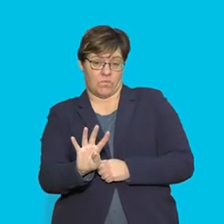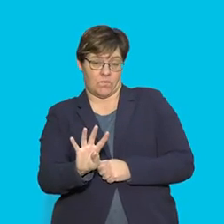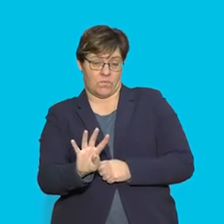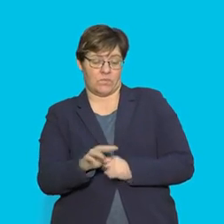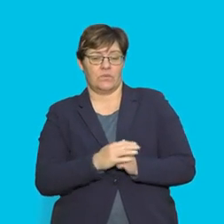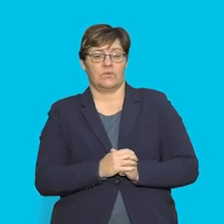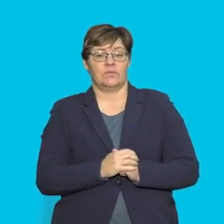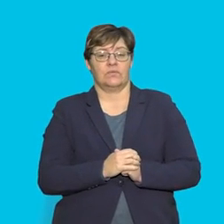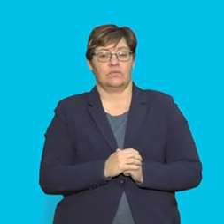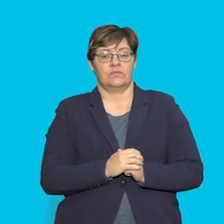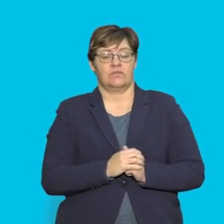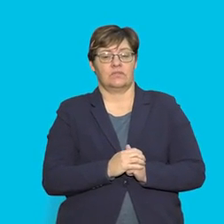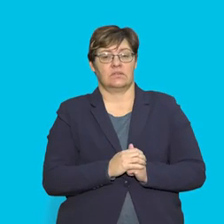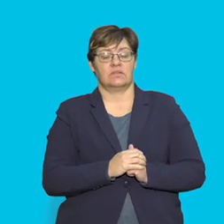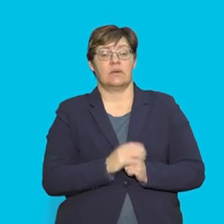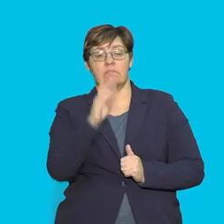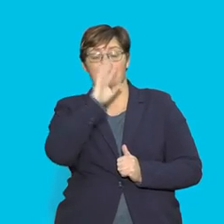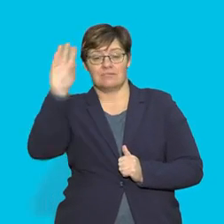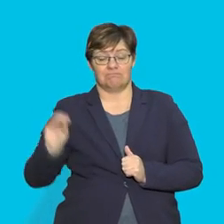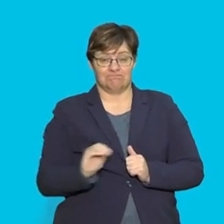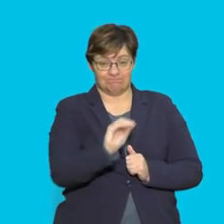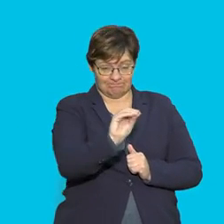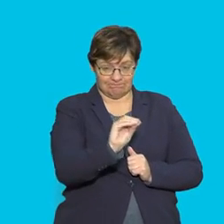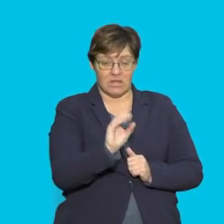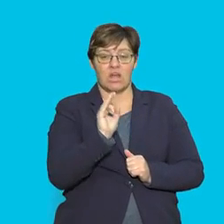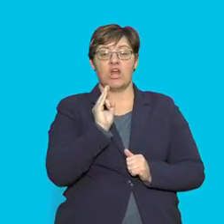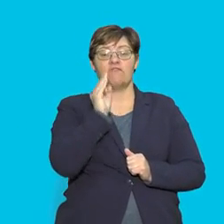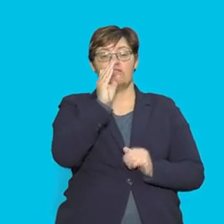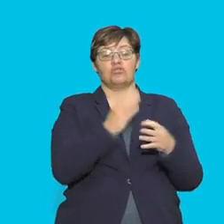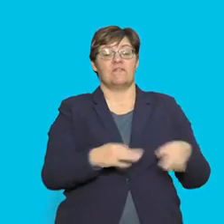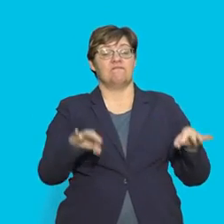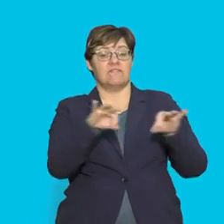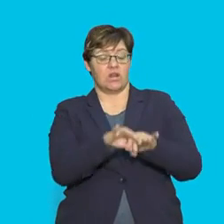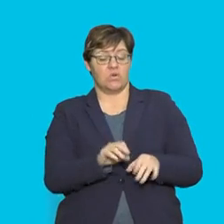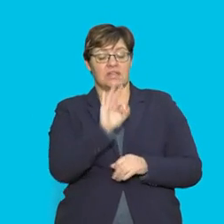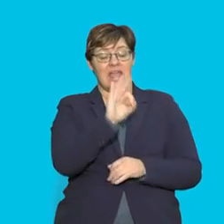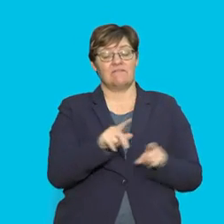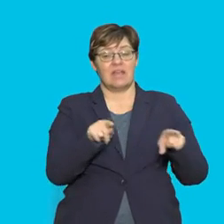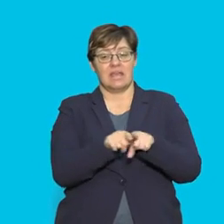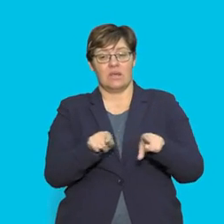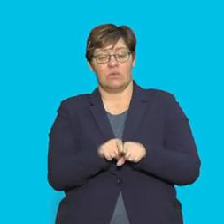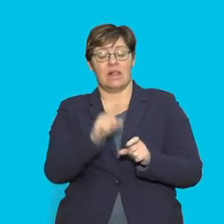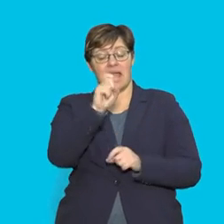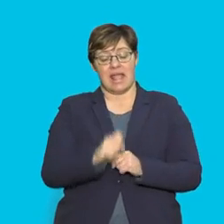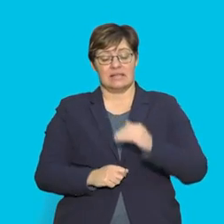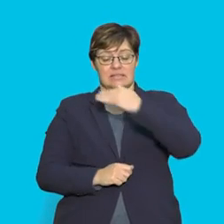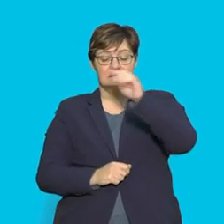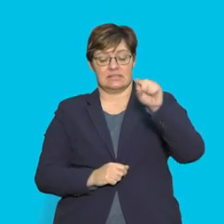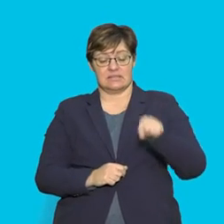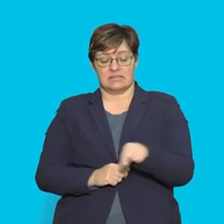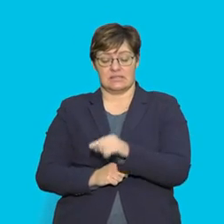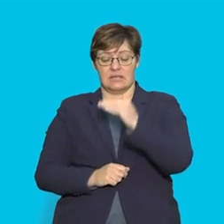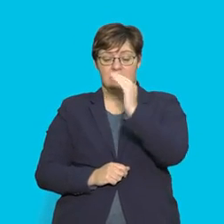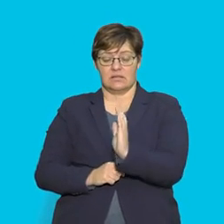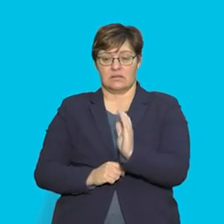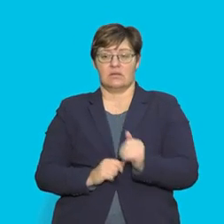0.088 over 4. Now, I will need to substitute this in the future value formula, which is F is equals